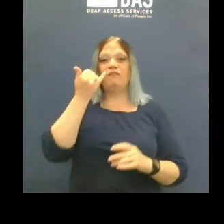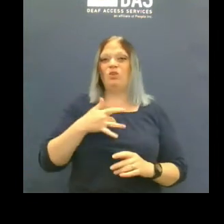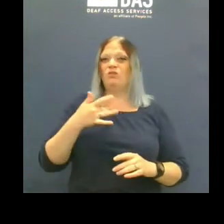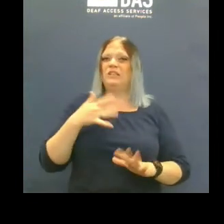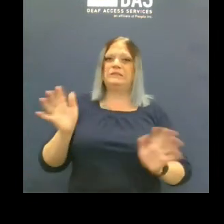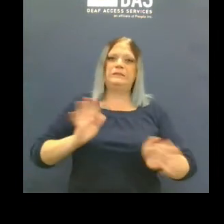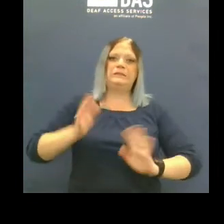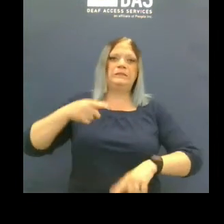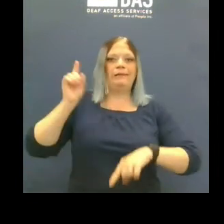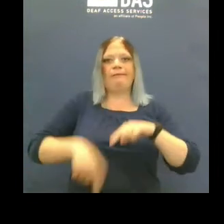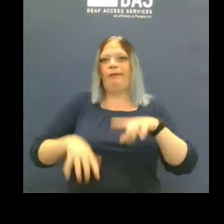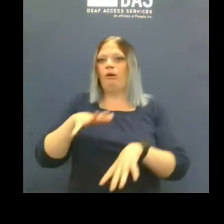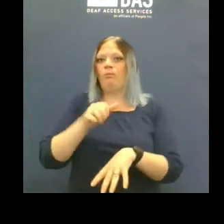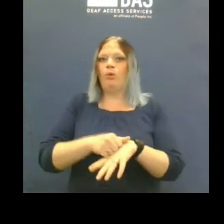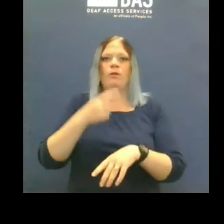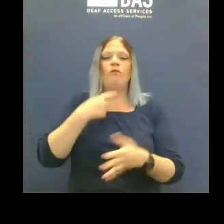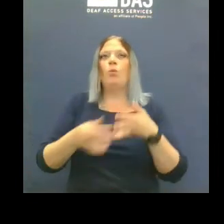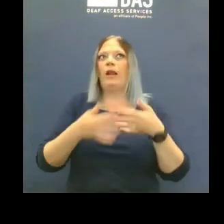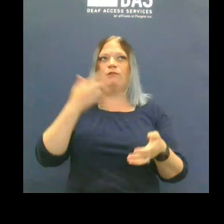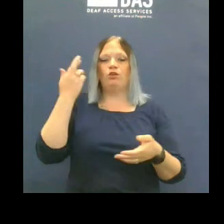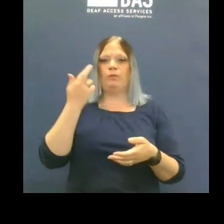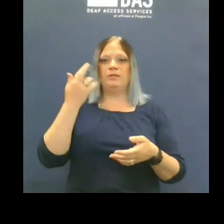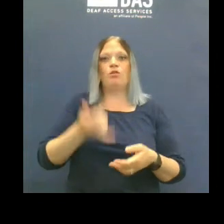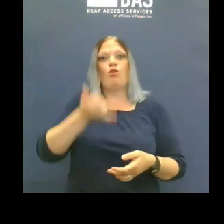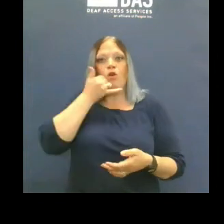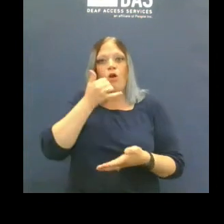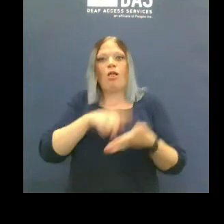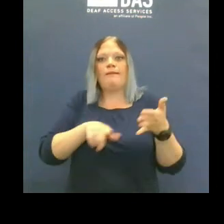you can't make the appointment for any reason, call us to